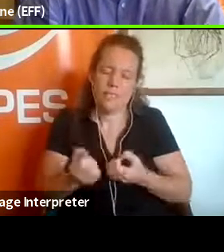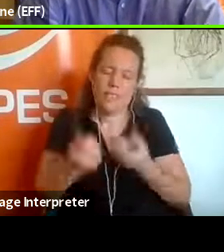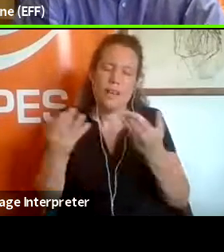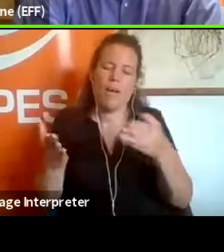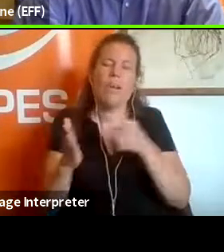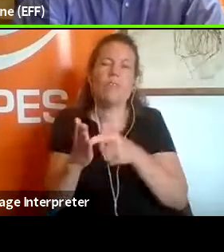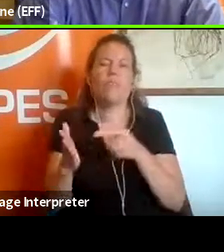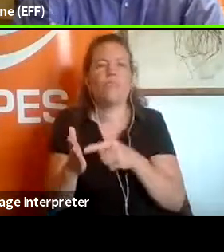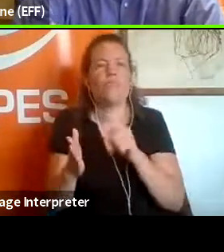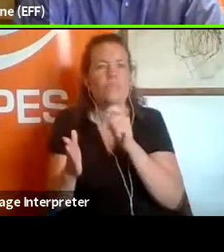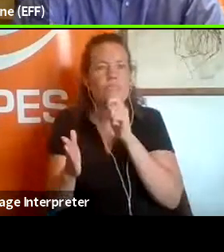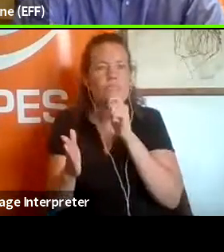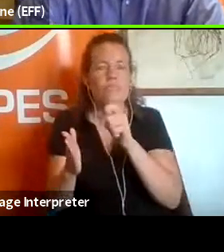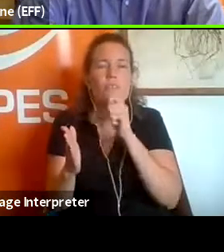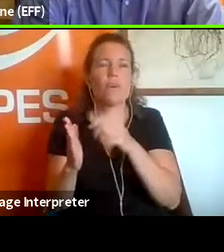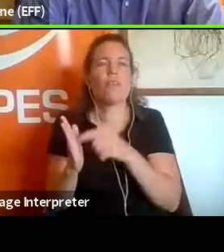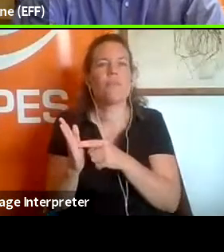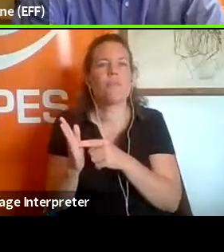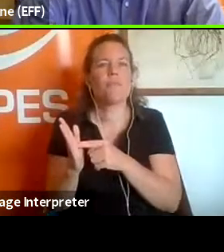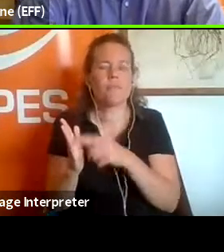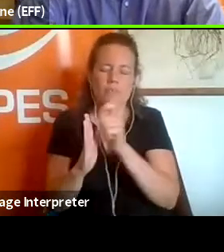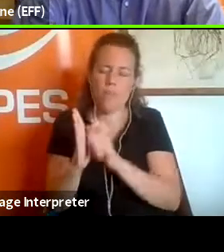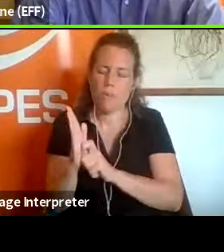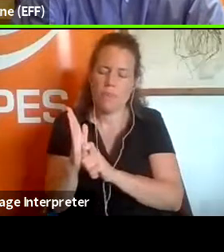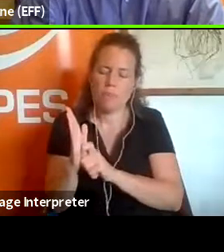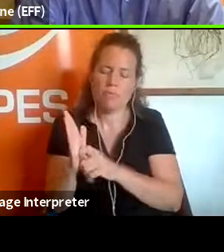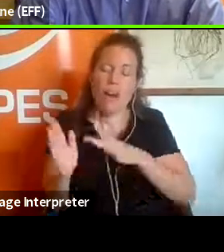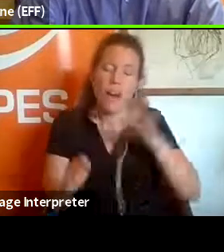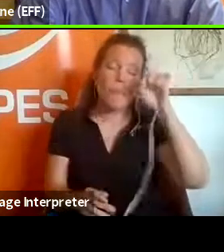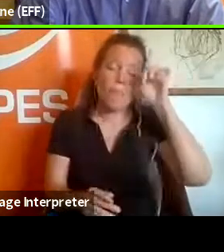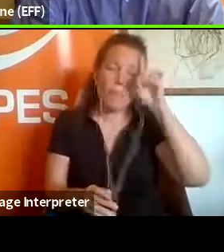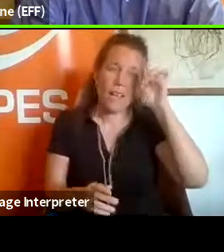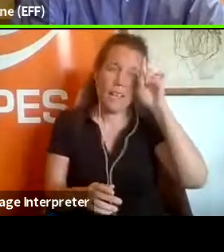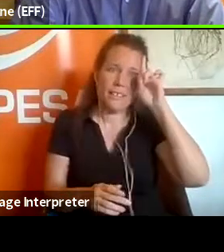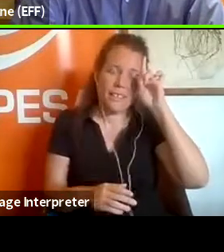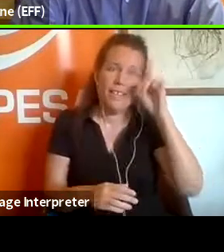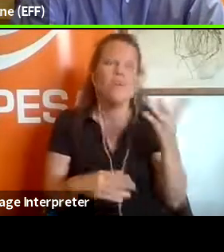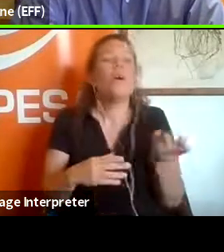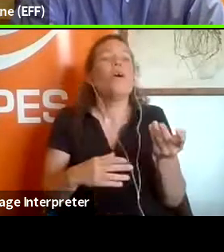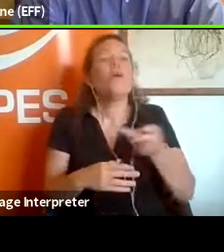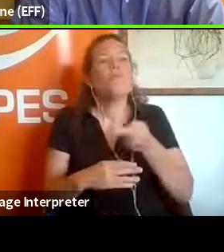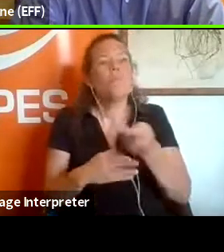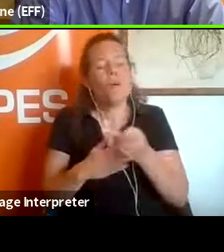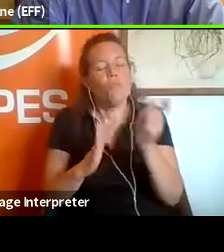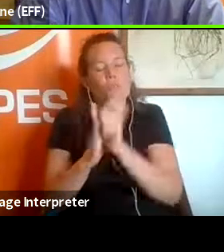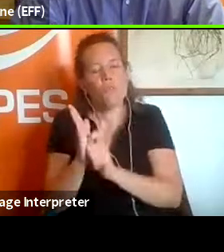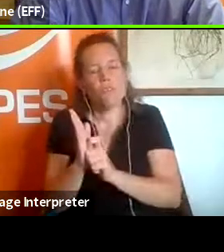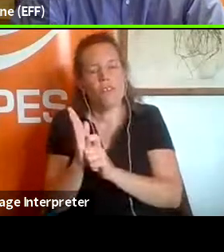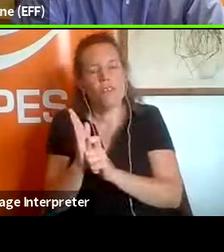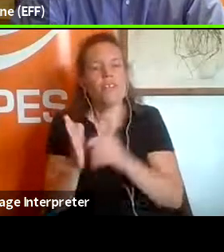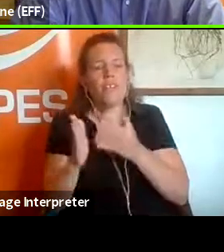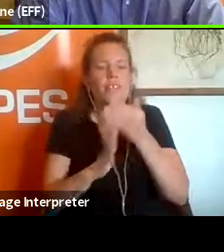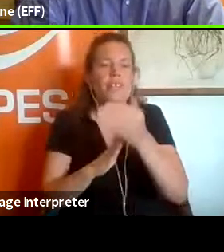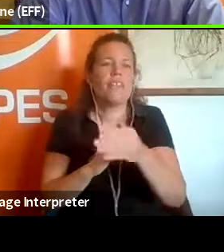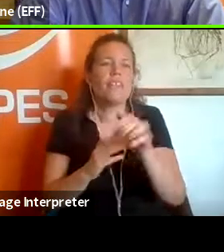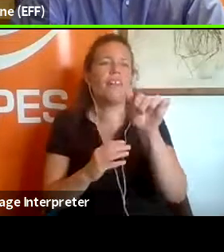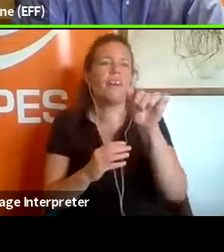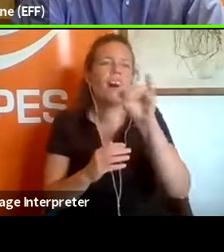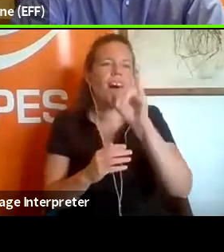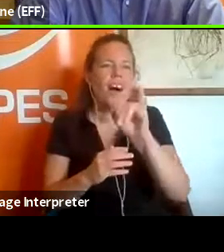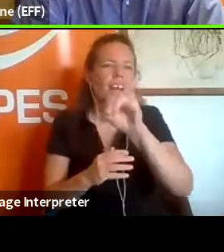Our plan is to launch both the report and the revised principles at IGF, the Internet.